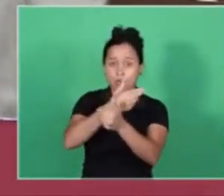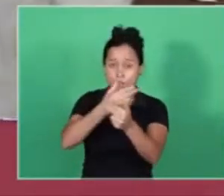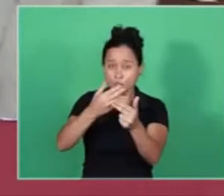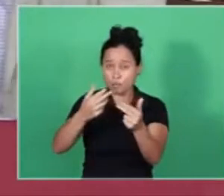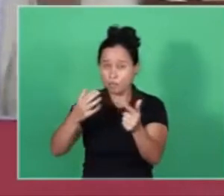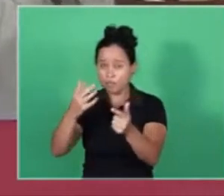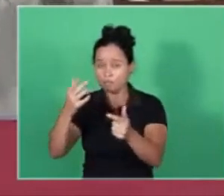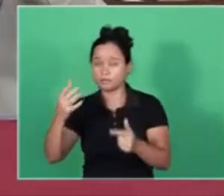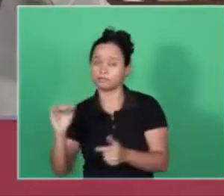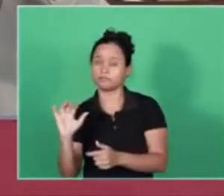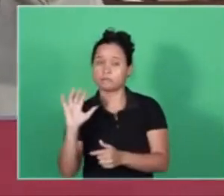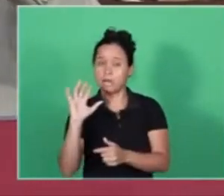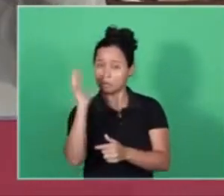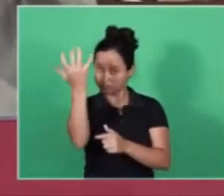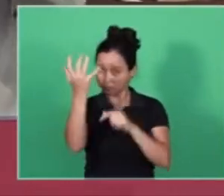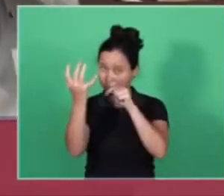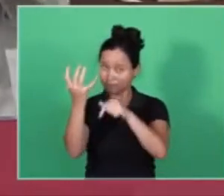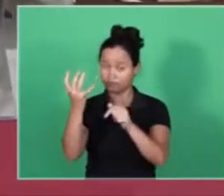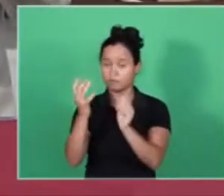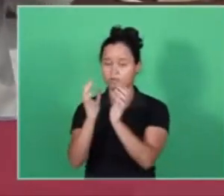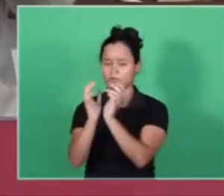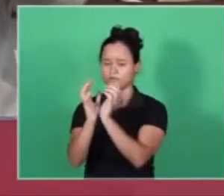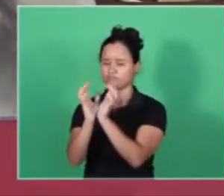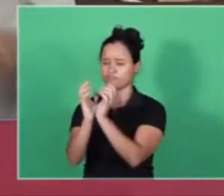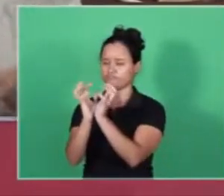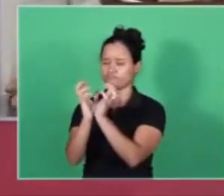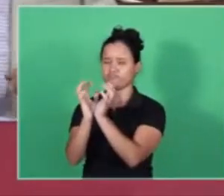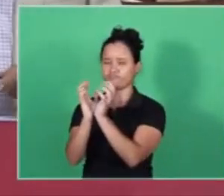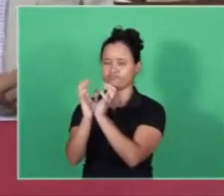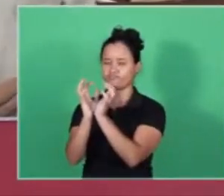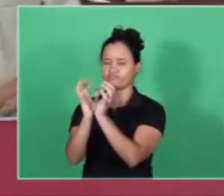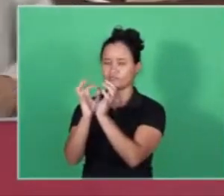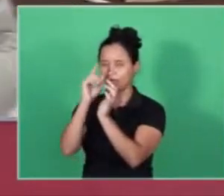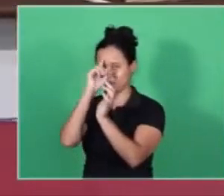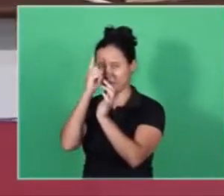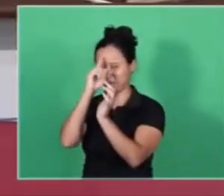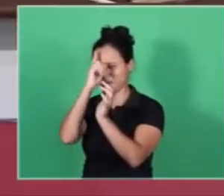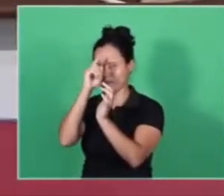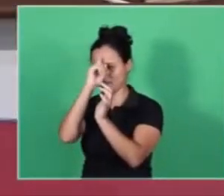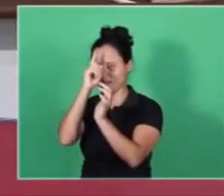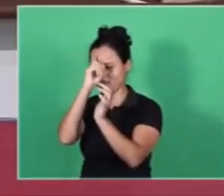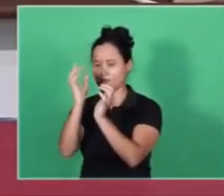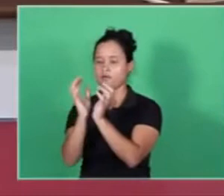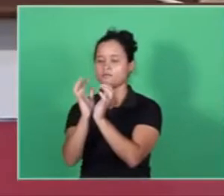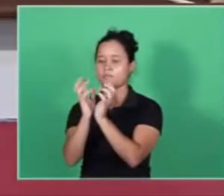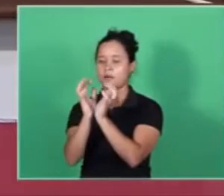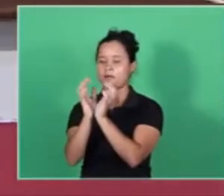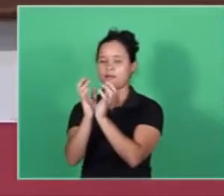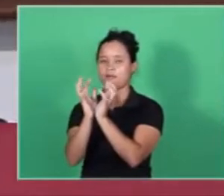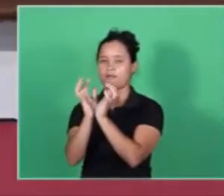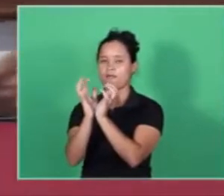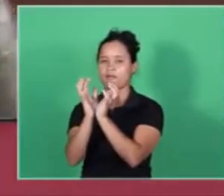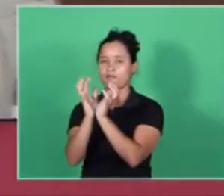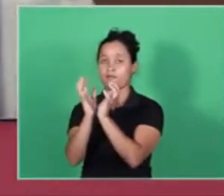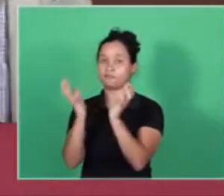that happen through the neurons. They are working in one